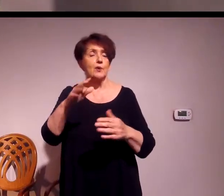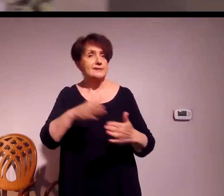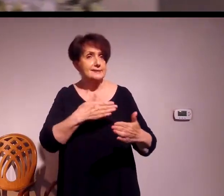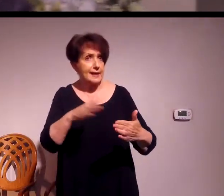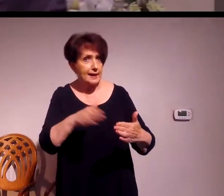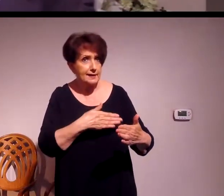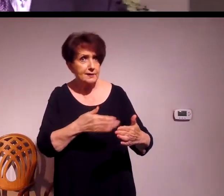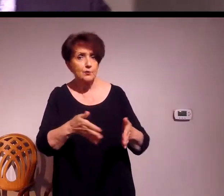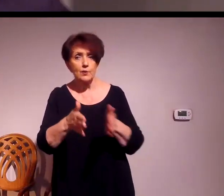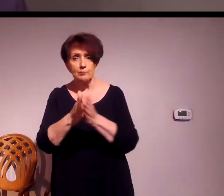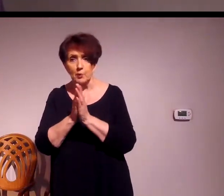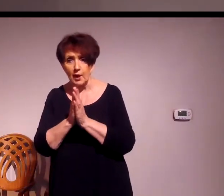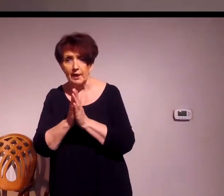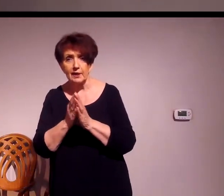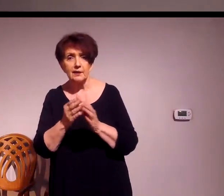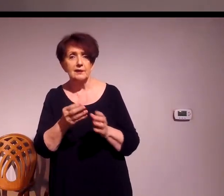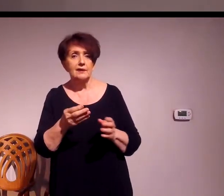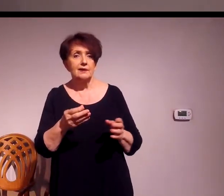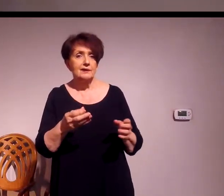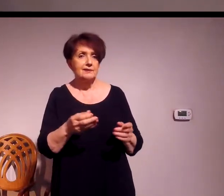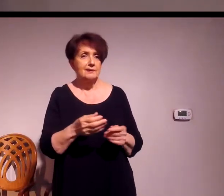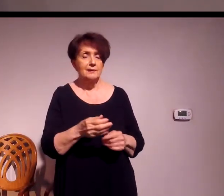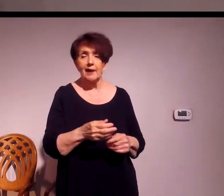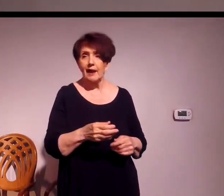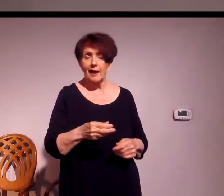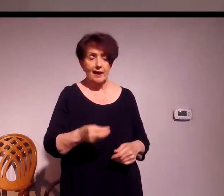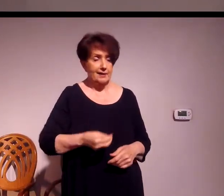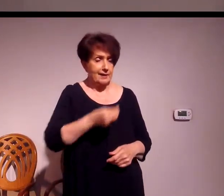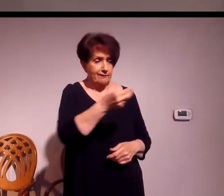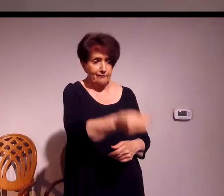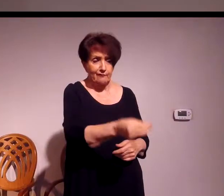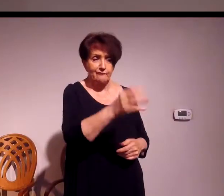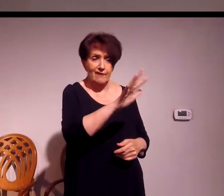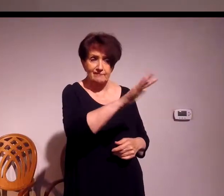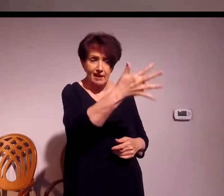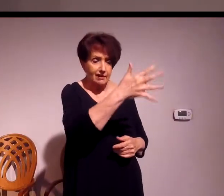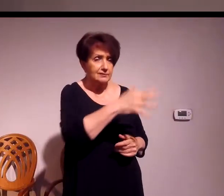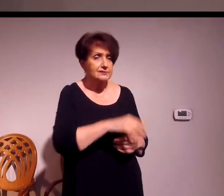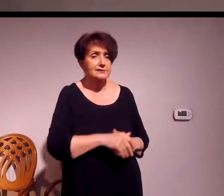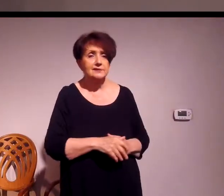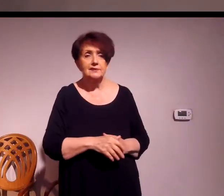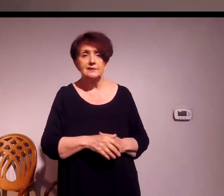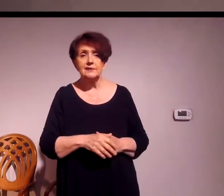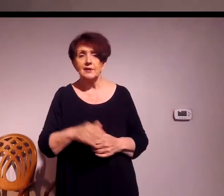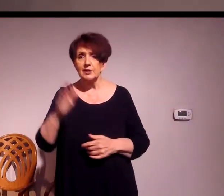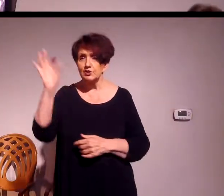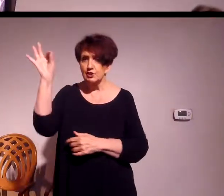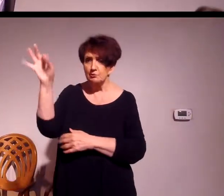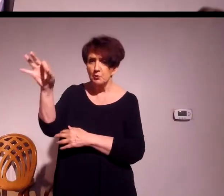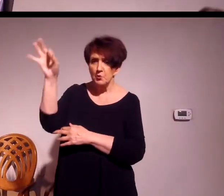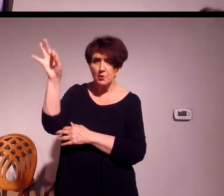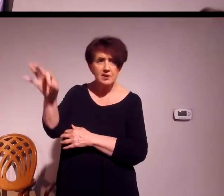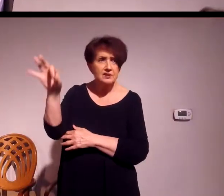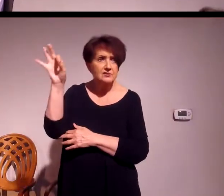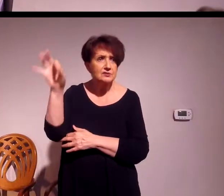prayed. They passed around the collection plate for my little measly $5. And then she preached. And she preached well.